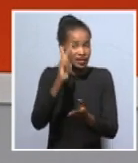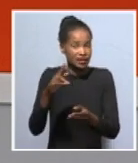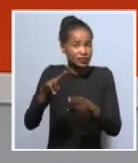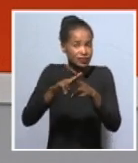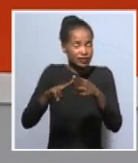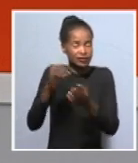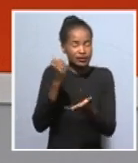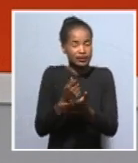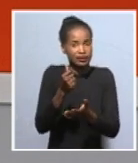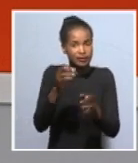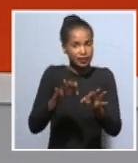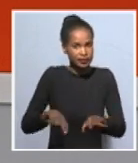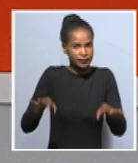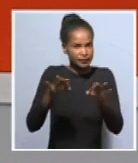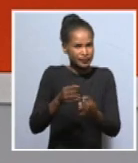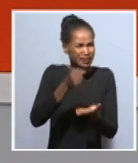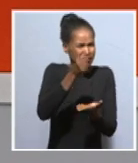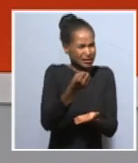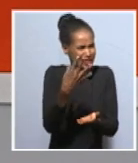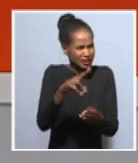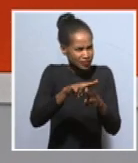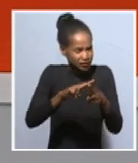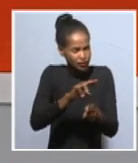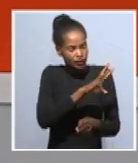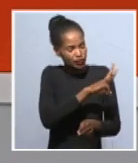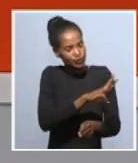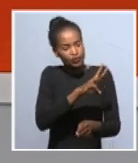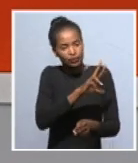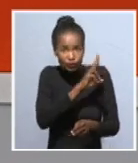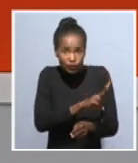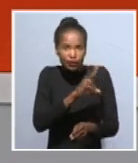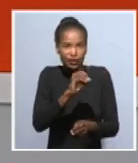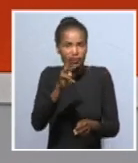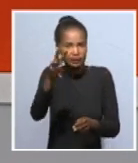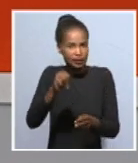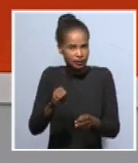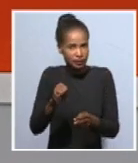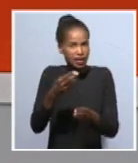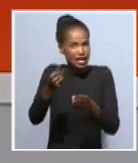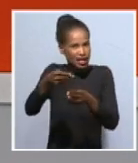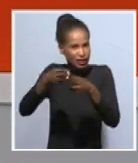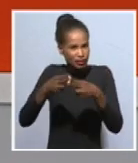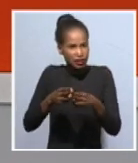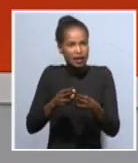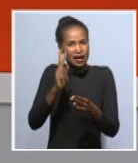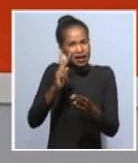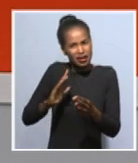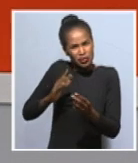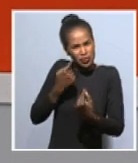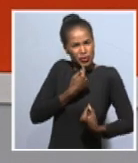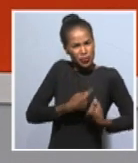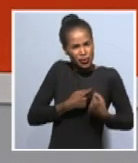has set aside an amount of 200 million Namibia dollars in a loan form to be disbursed to farmers who are affected